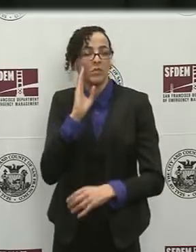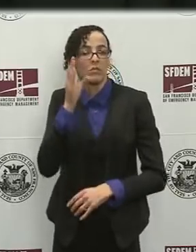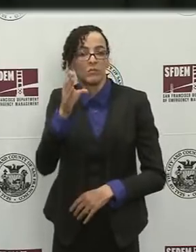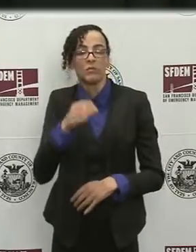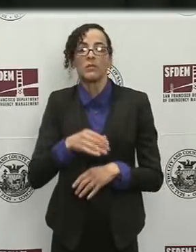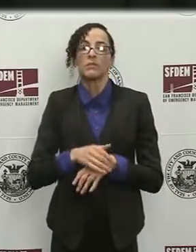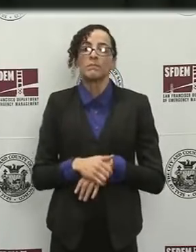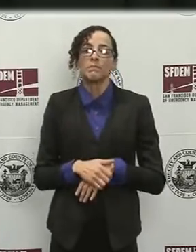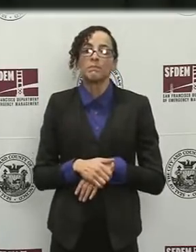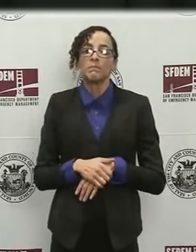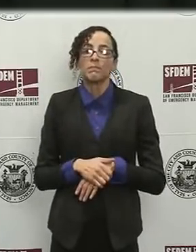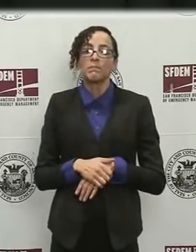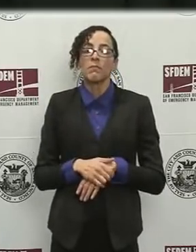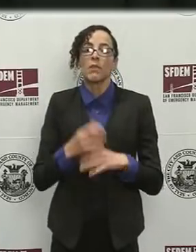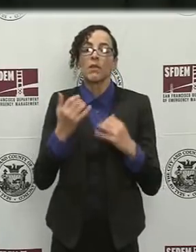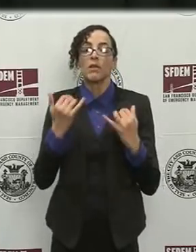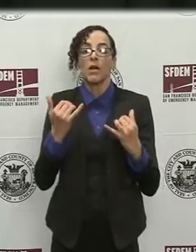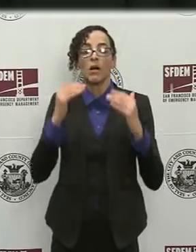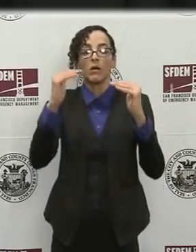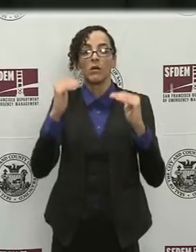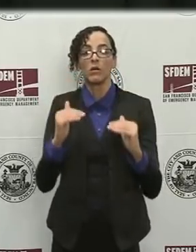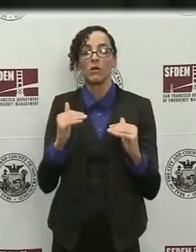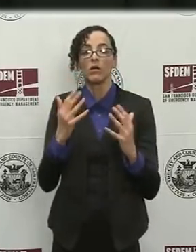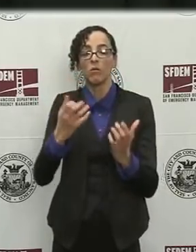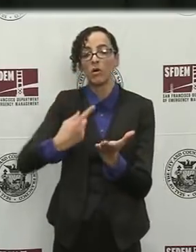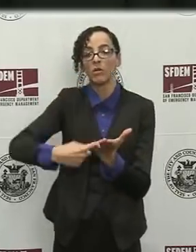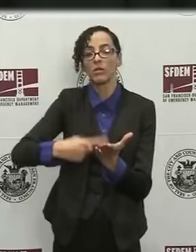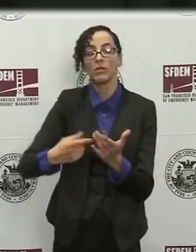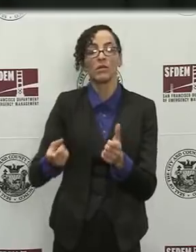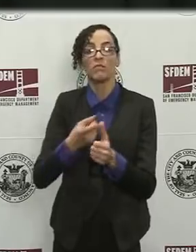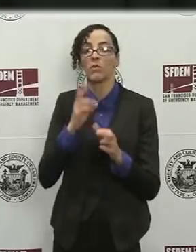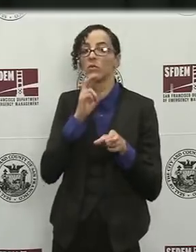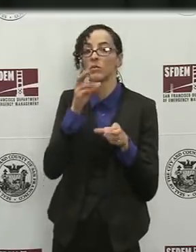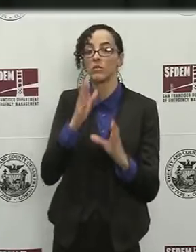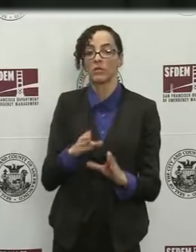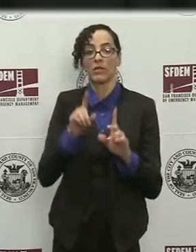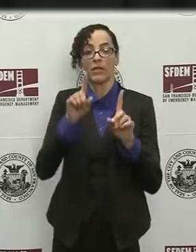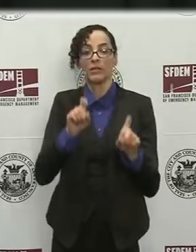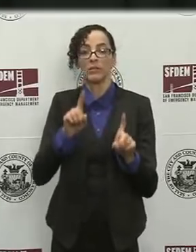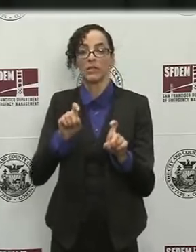Now I'd like to move to first responder testing